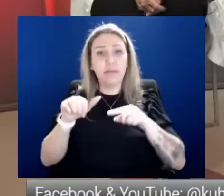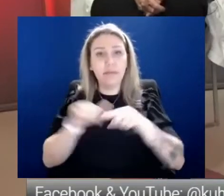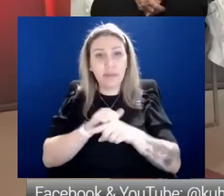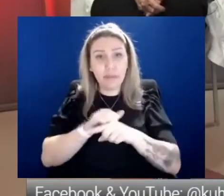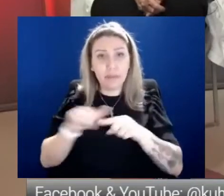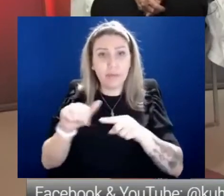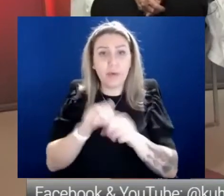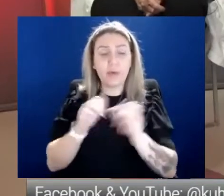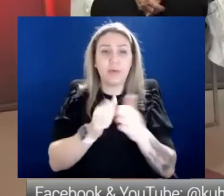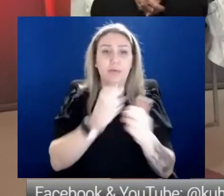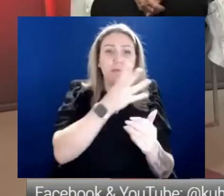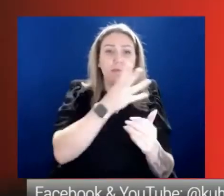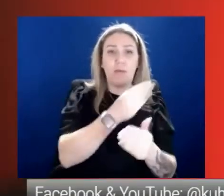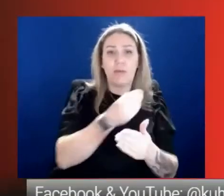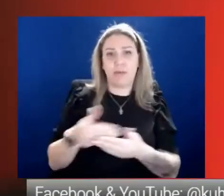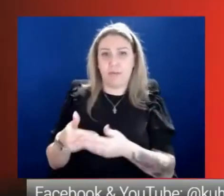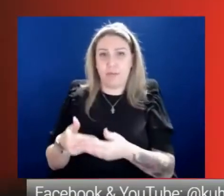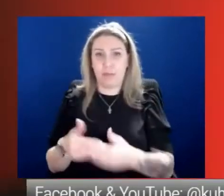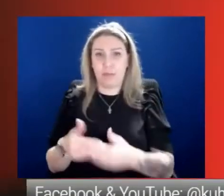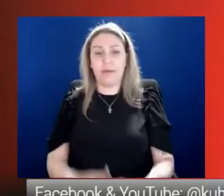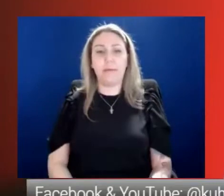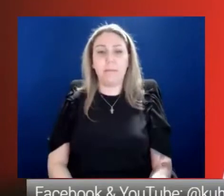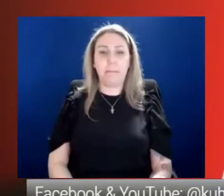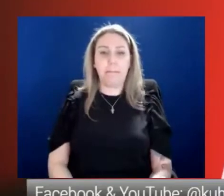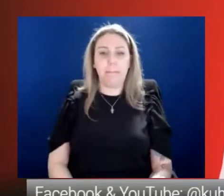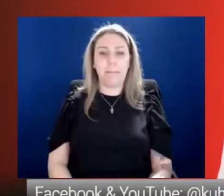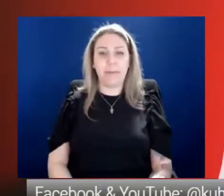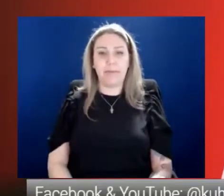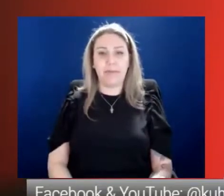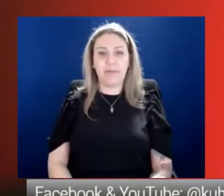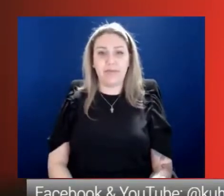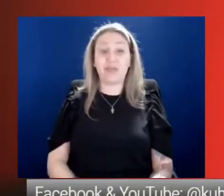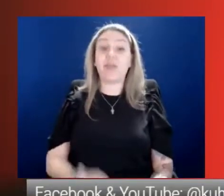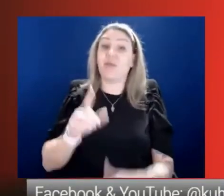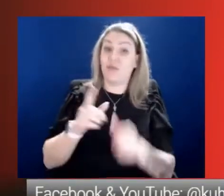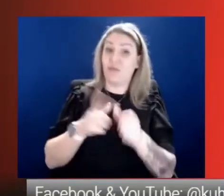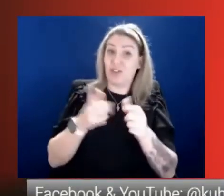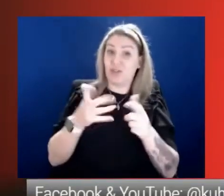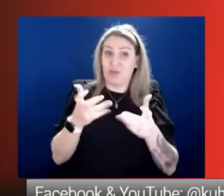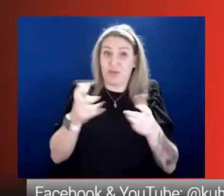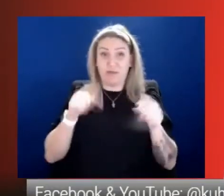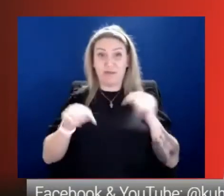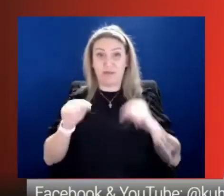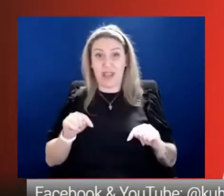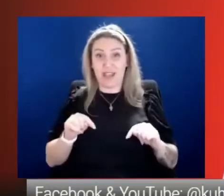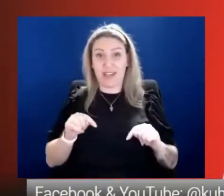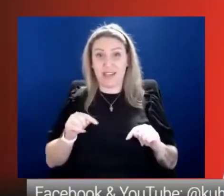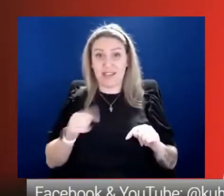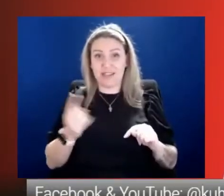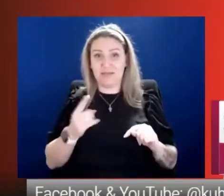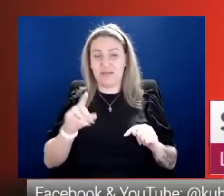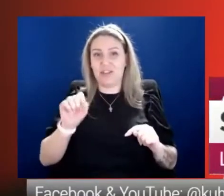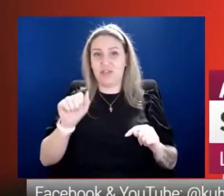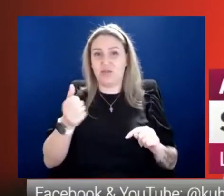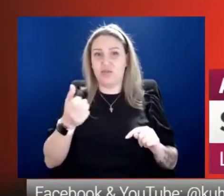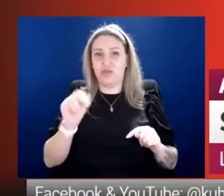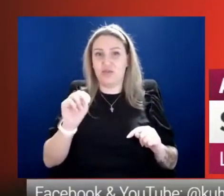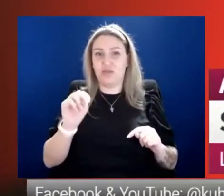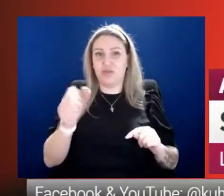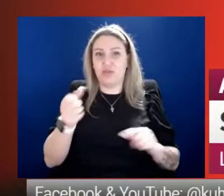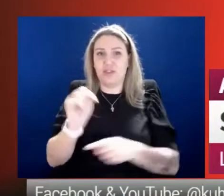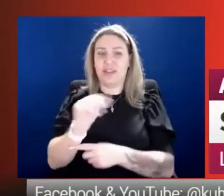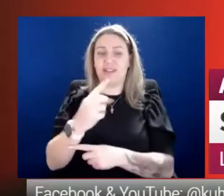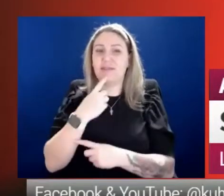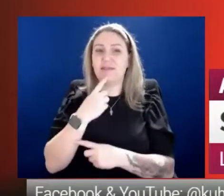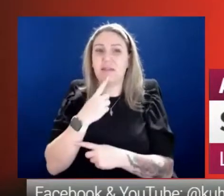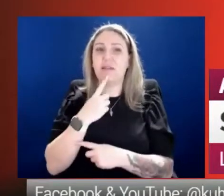baby. So first I want to go back to one of the things that Shannon said about giving mothers grace. I also want